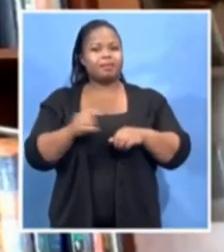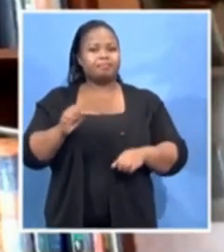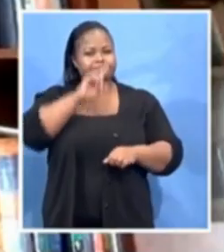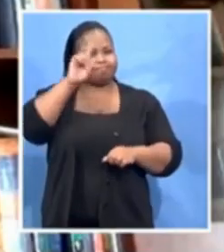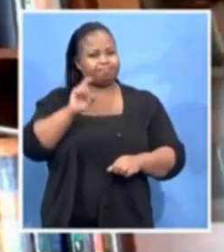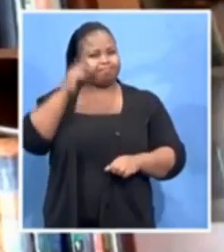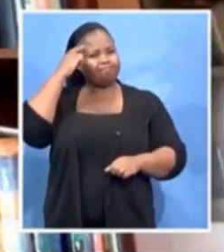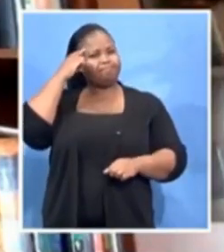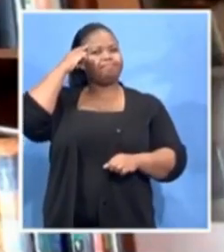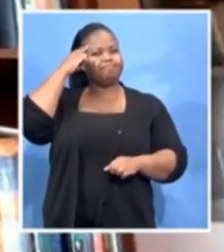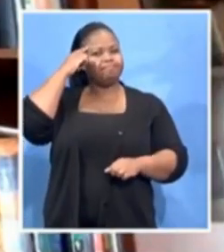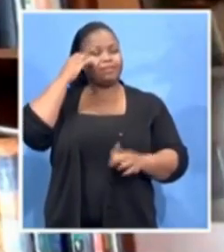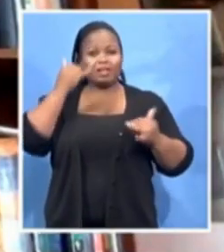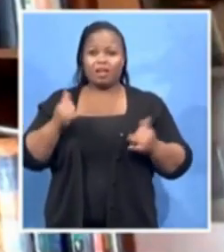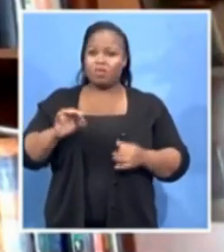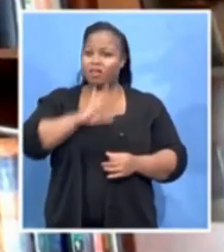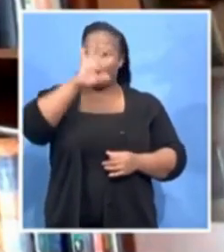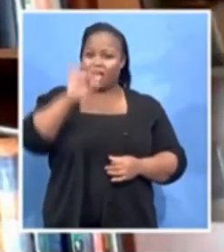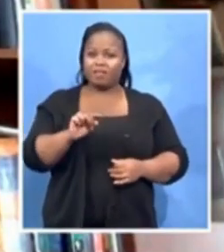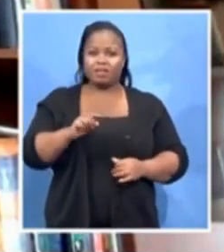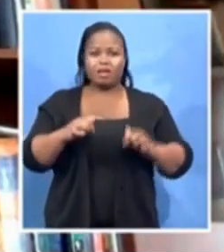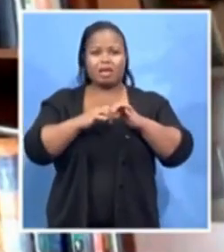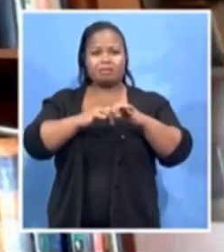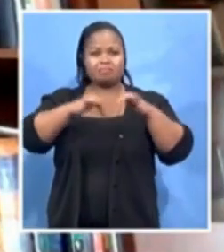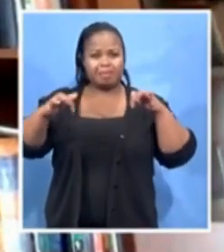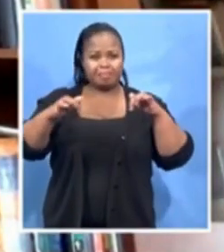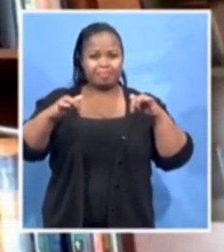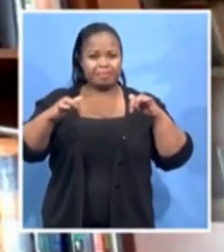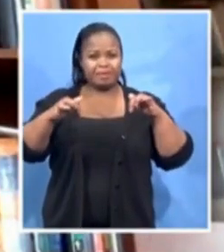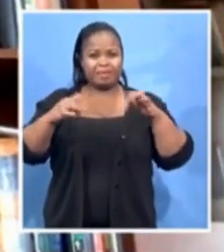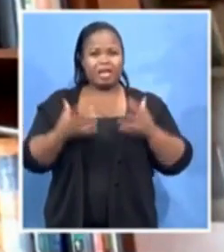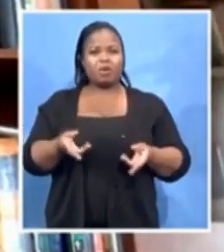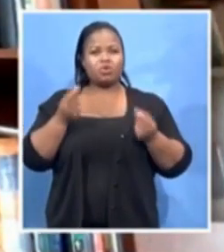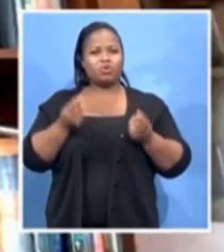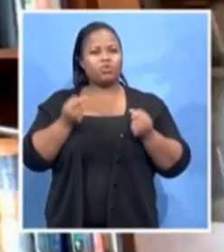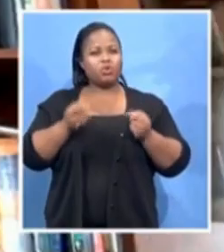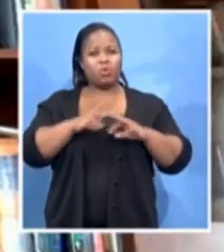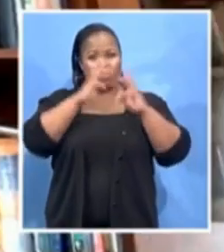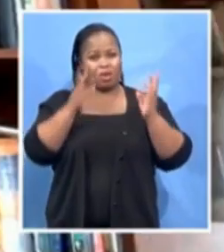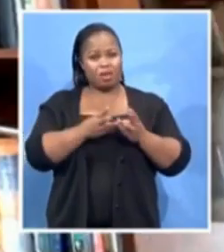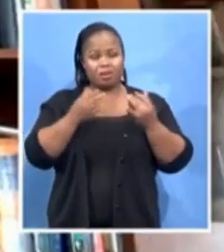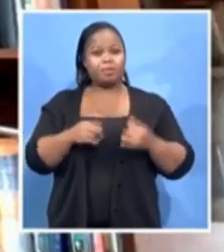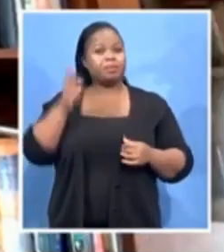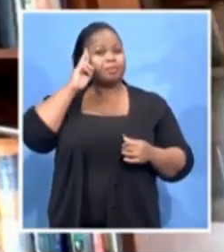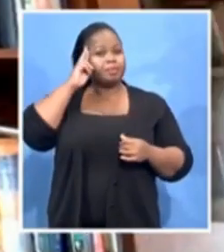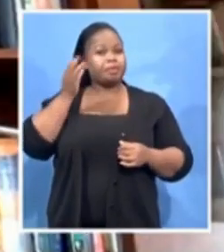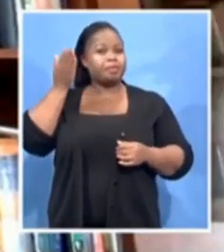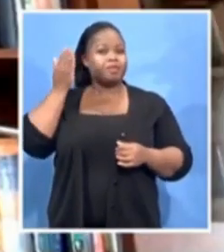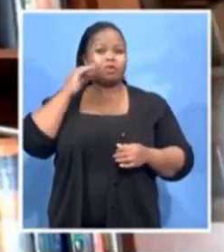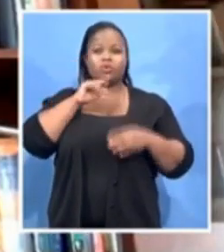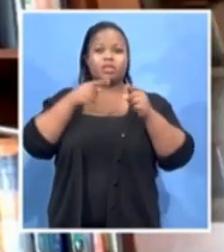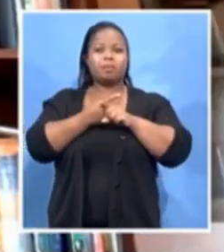is divided into this new world. You will remember I talked about the bipolar world, the United States